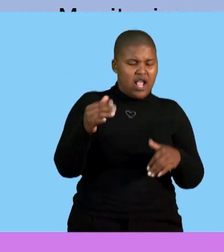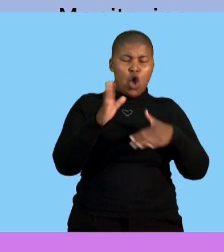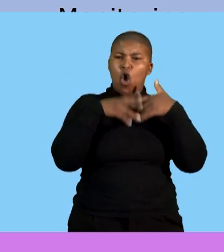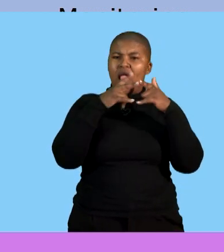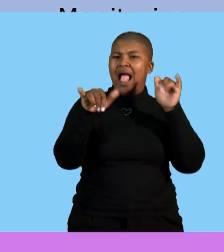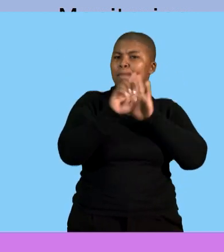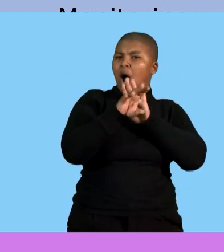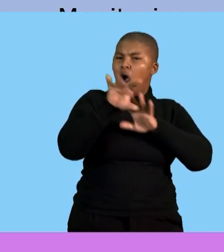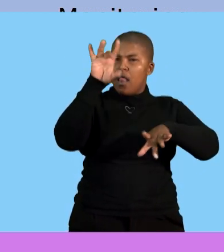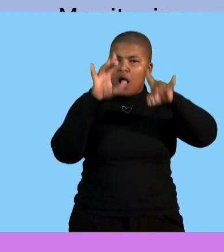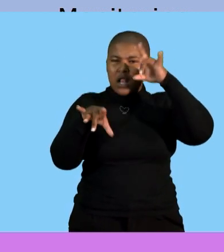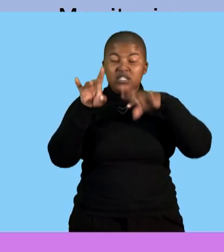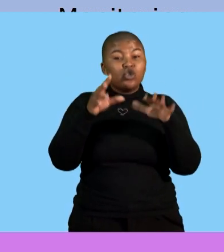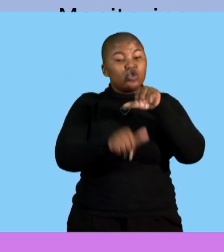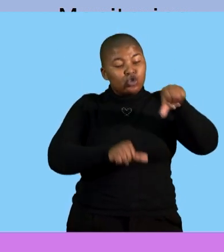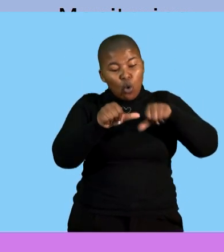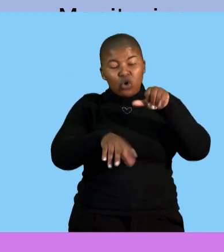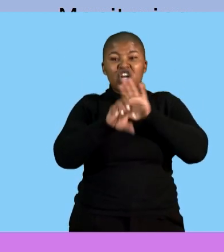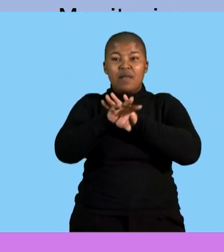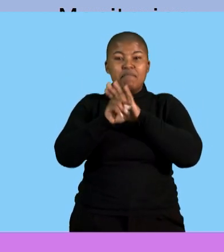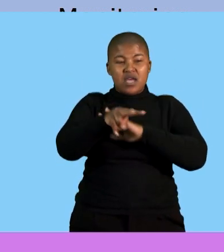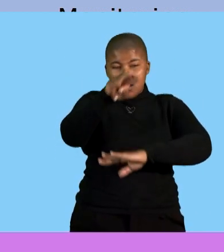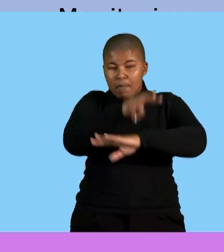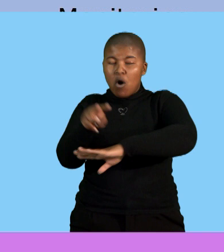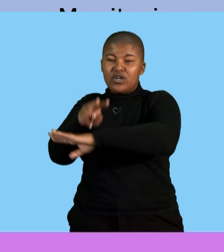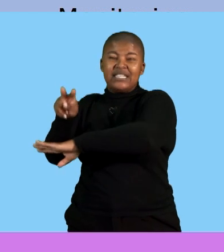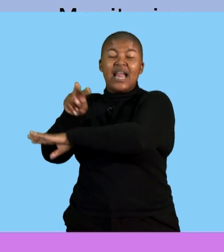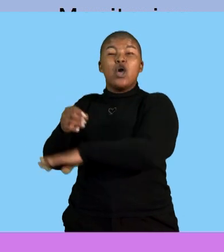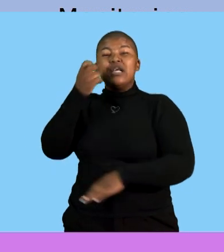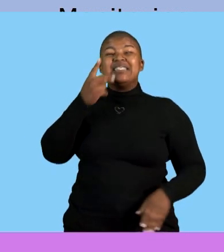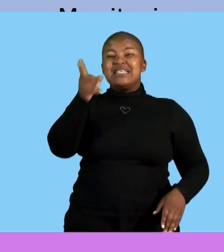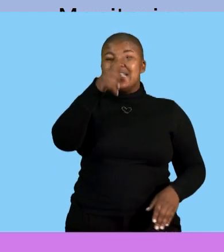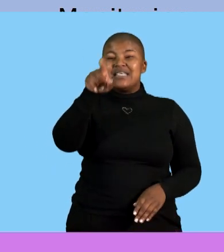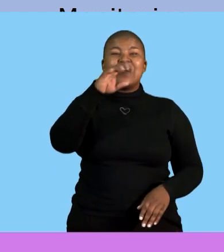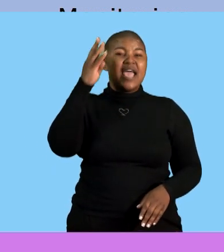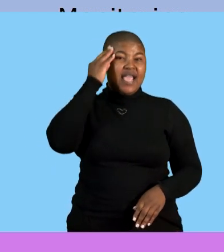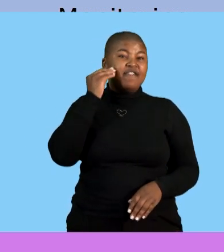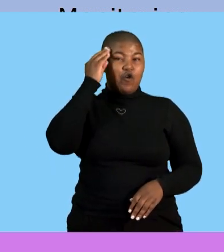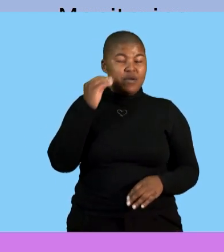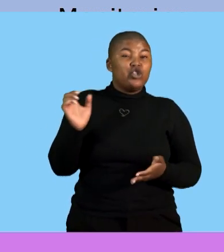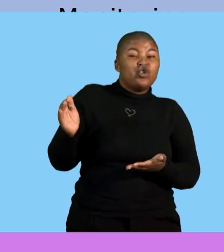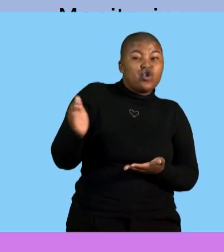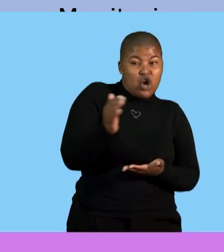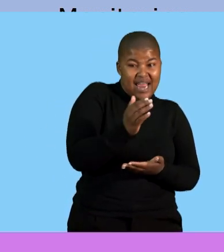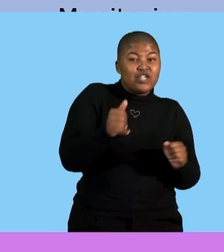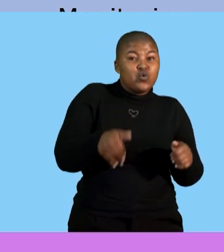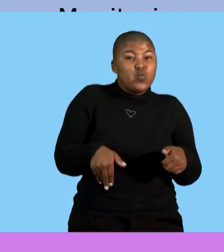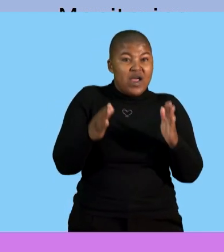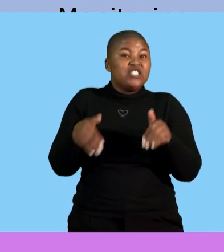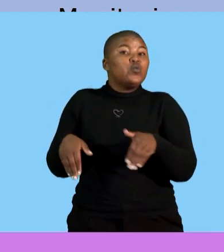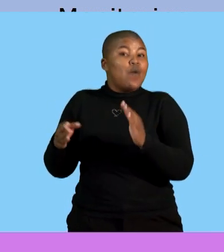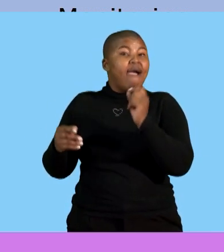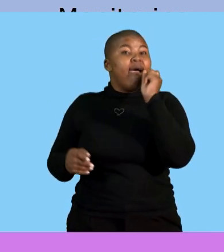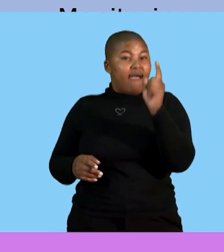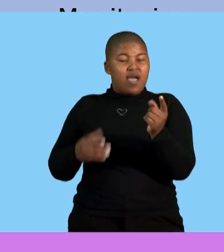social media and monitoring. Now, all these are the data collection methods that can be